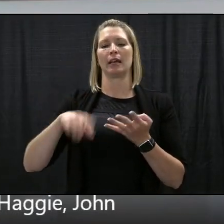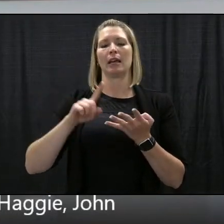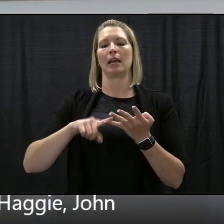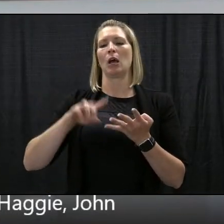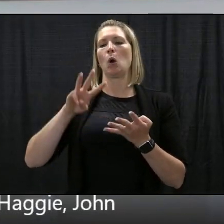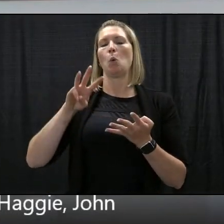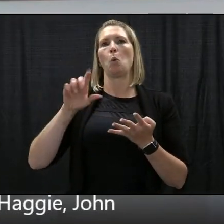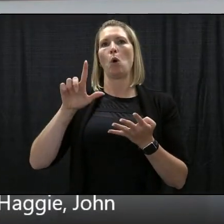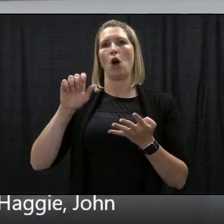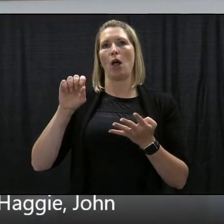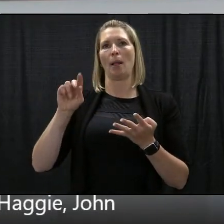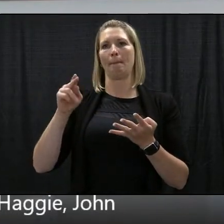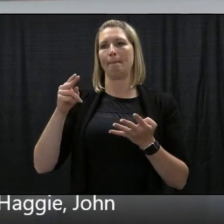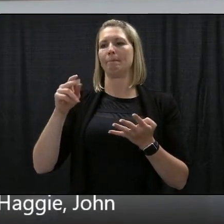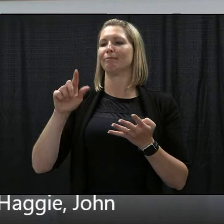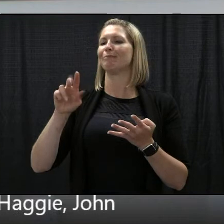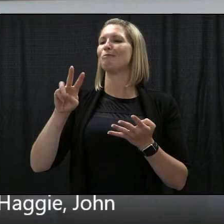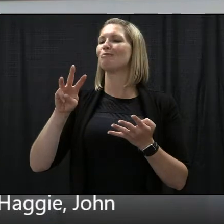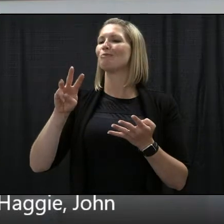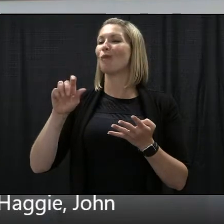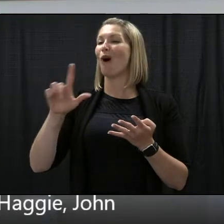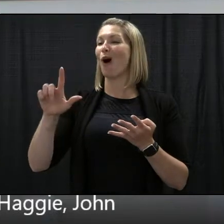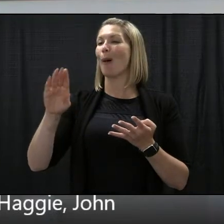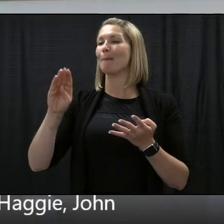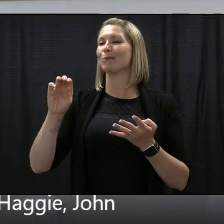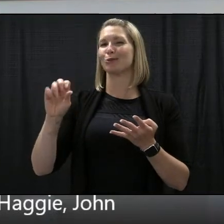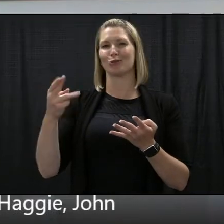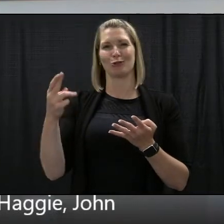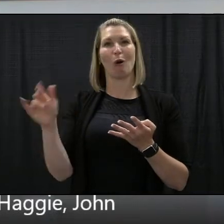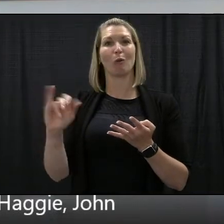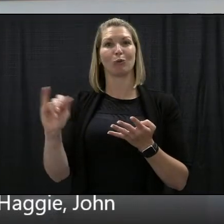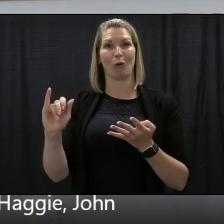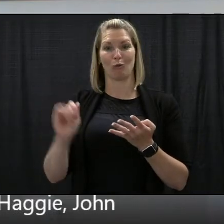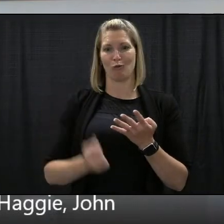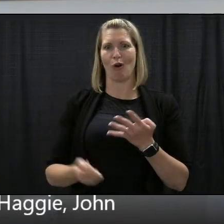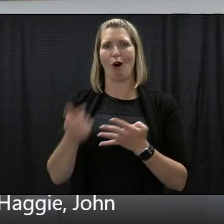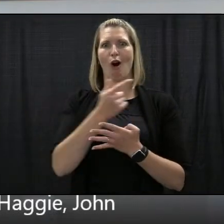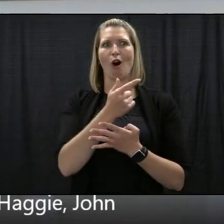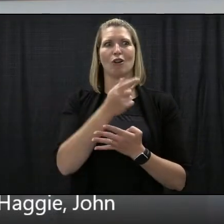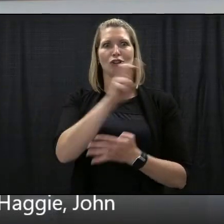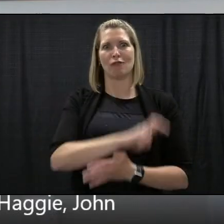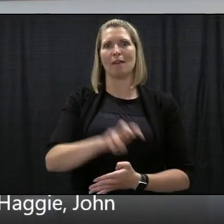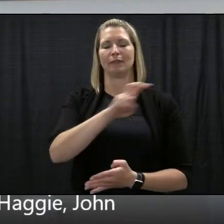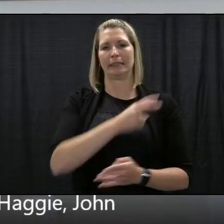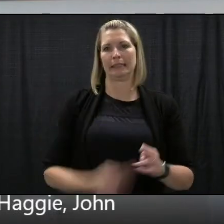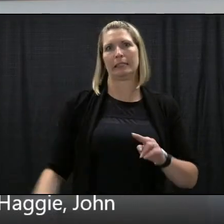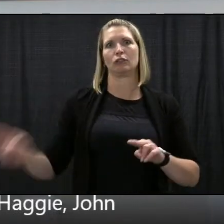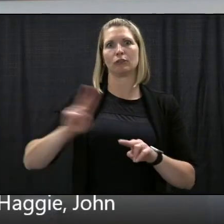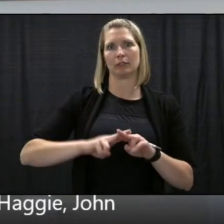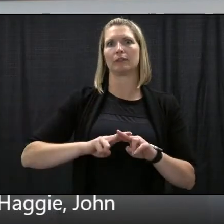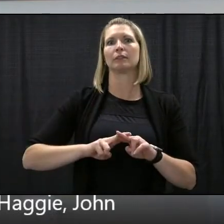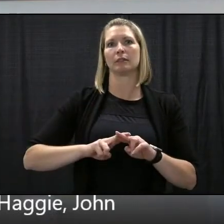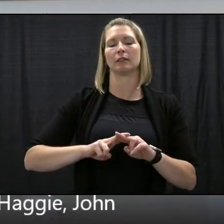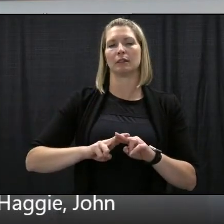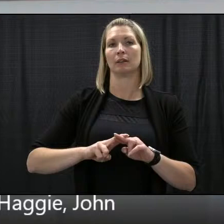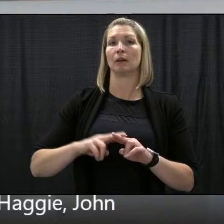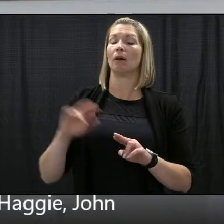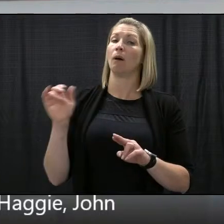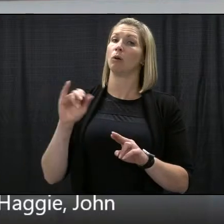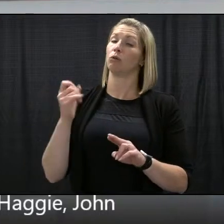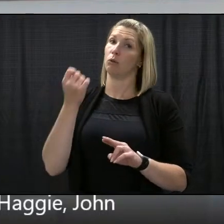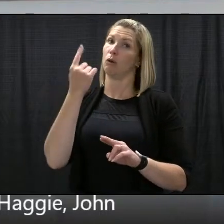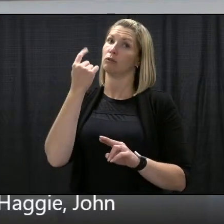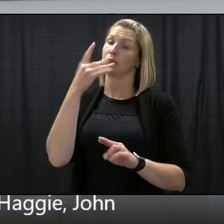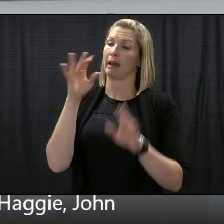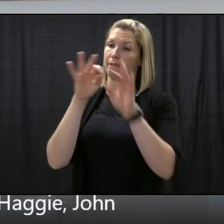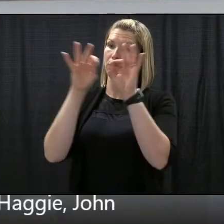delighted to say that despite concerns at the beginning around the paperwork and one thing and another, there has been really